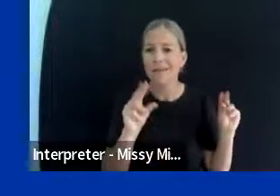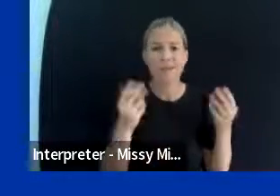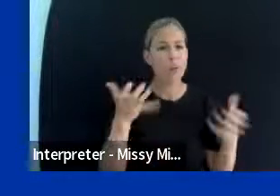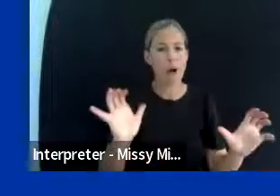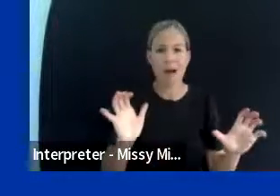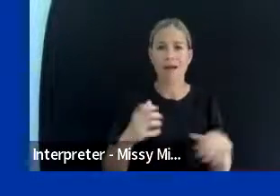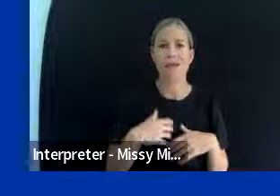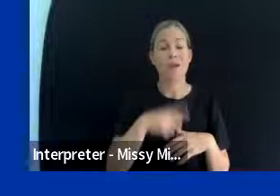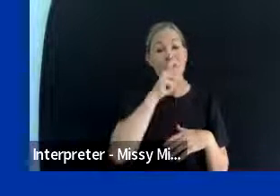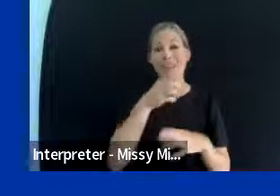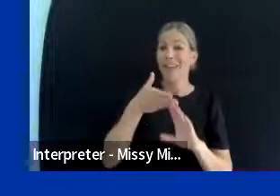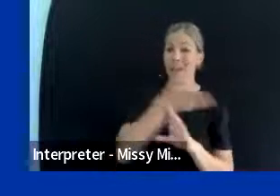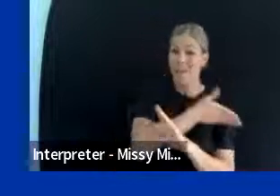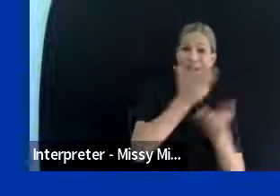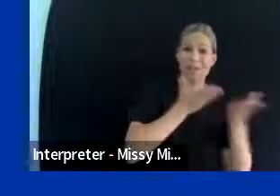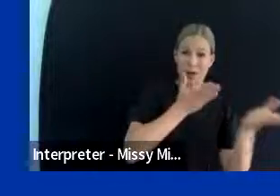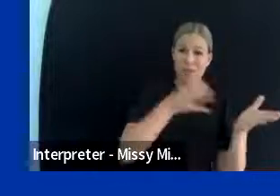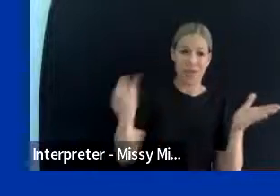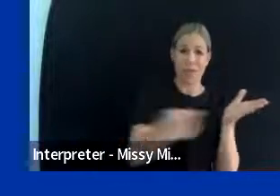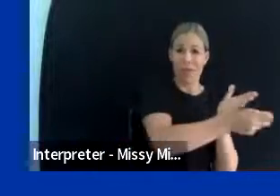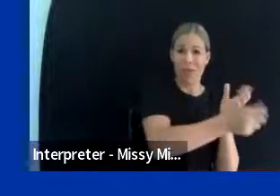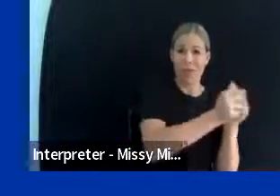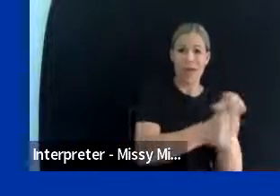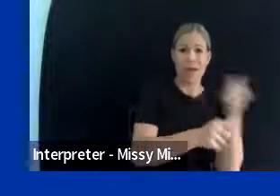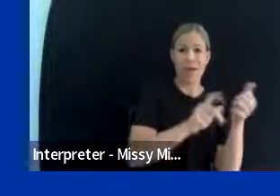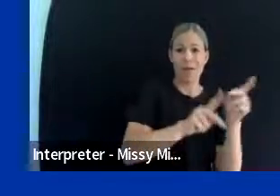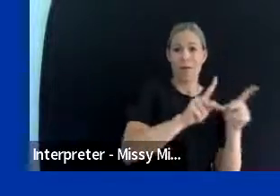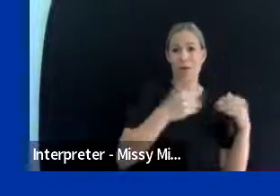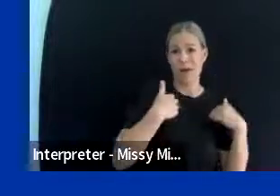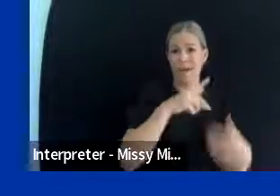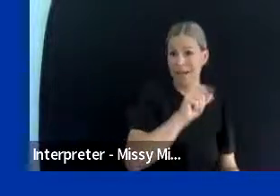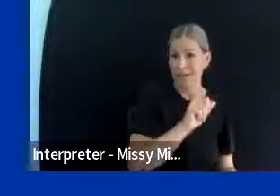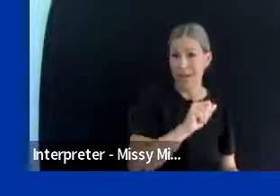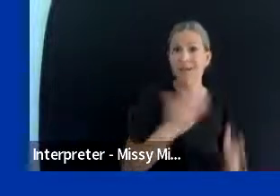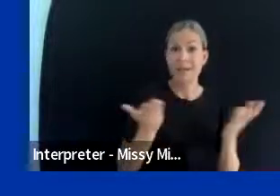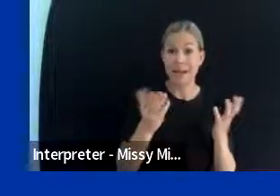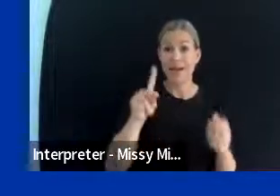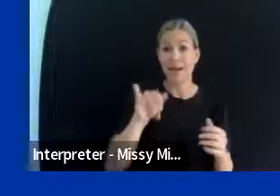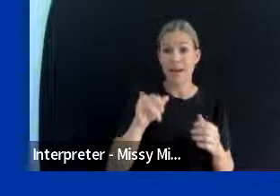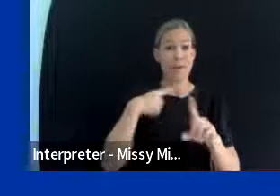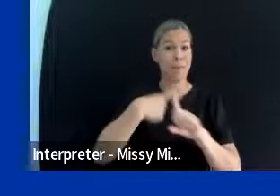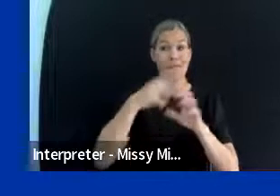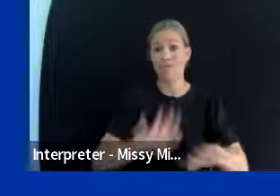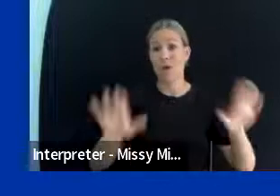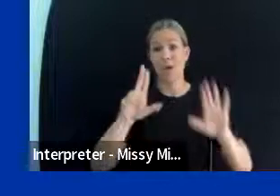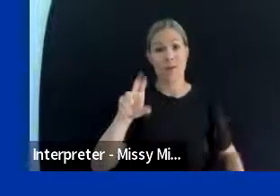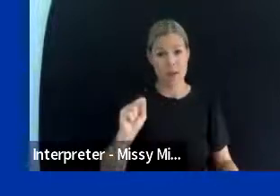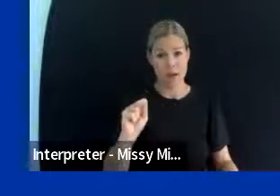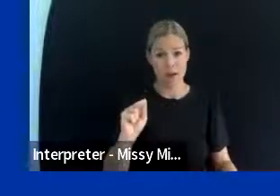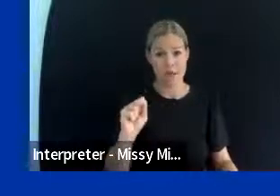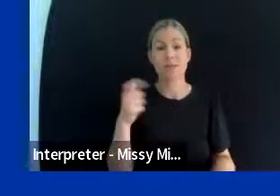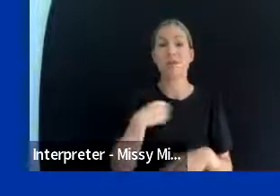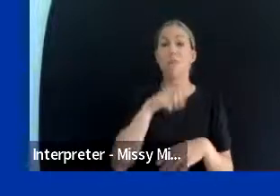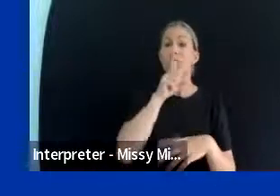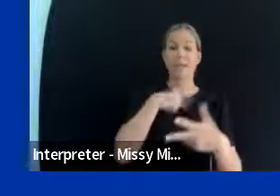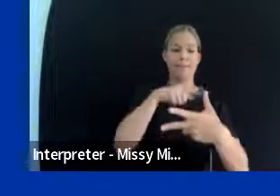services have existed in Kentucky and across the country. And this idea, it started as a philosophy. Kentucky was